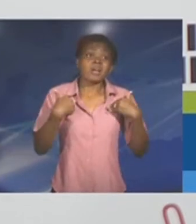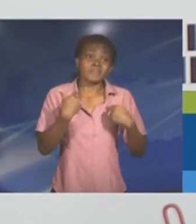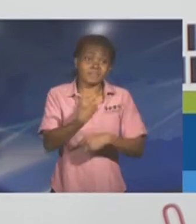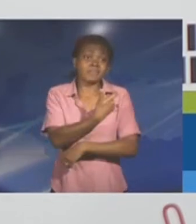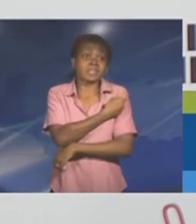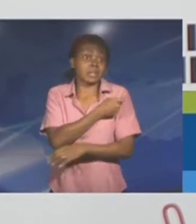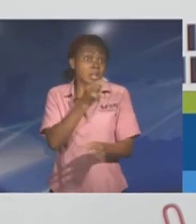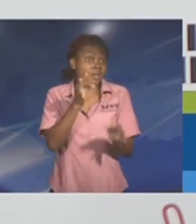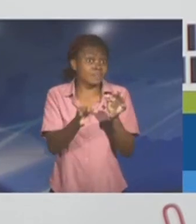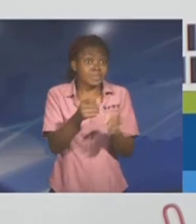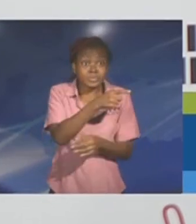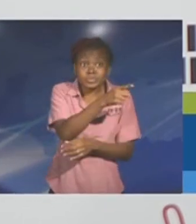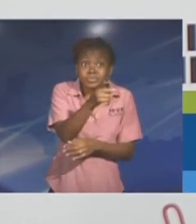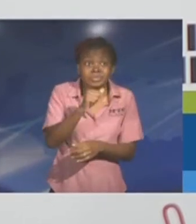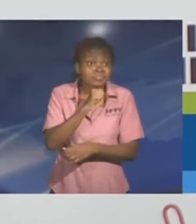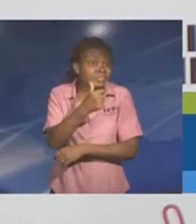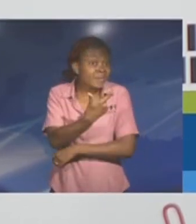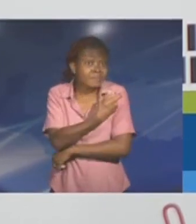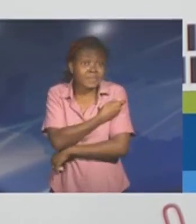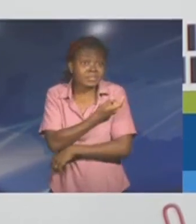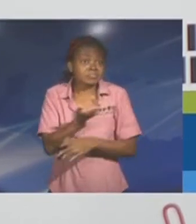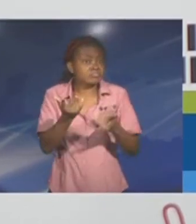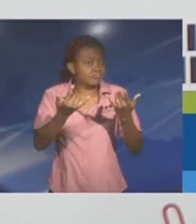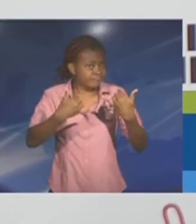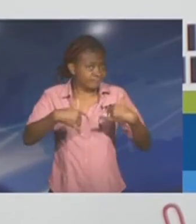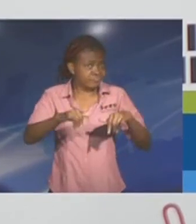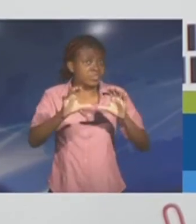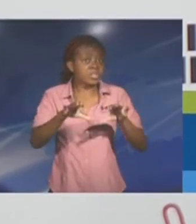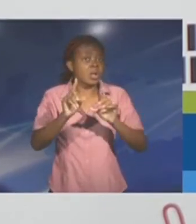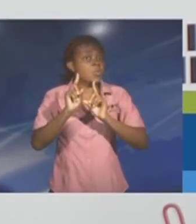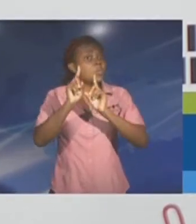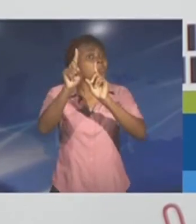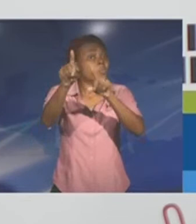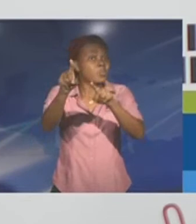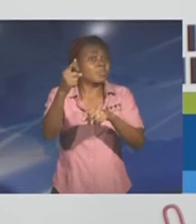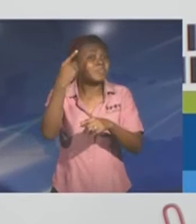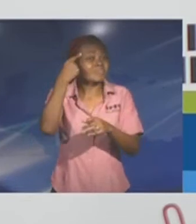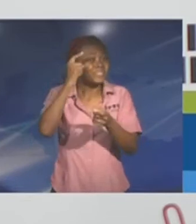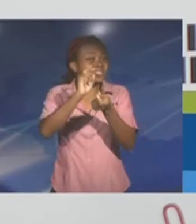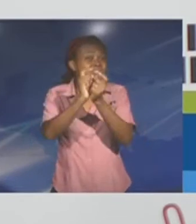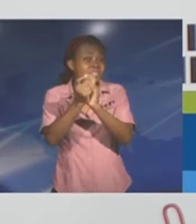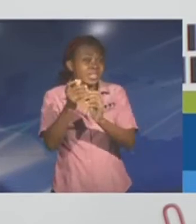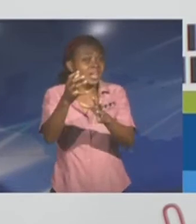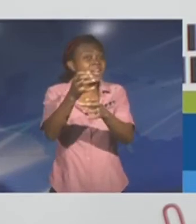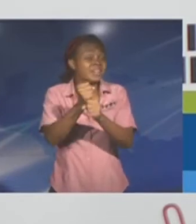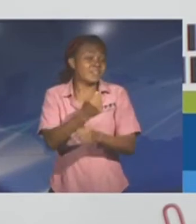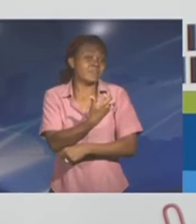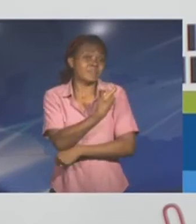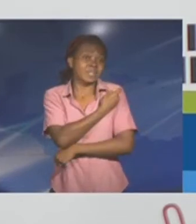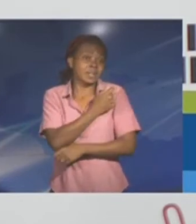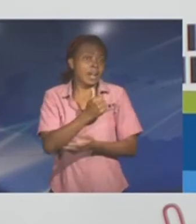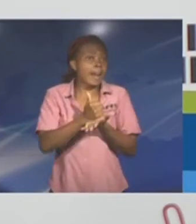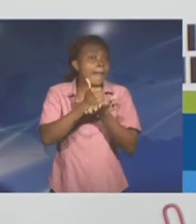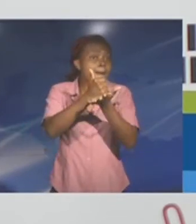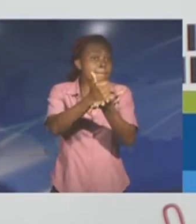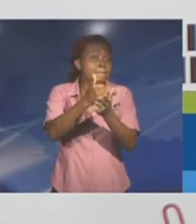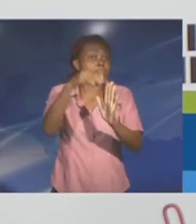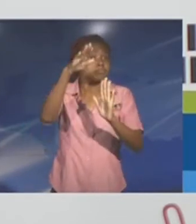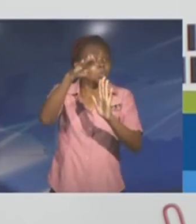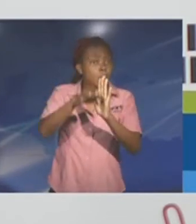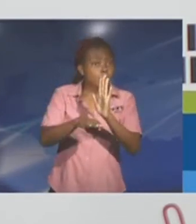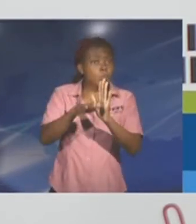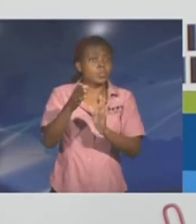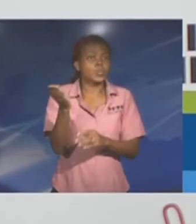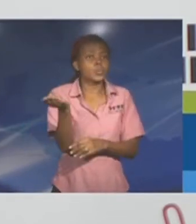this is going to help further to reduce the rates of death and even the rates of severe illness. So all of these are the things